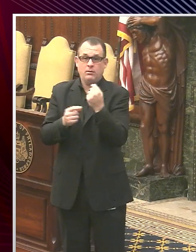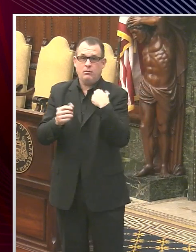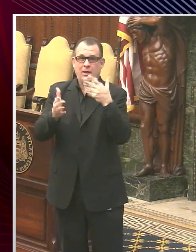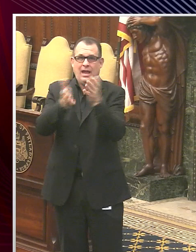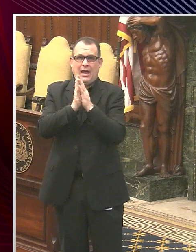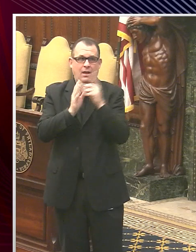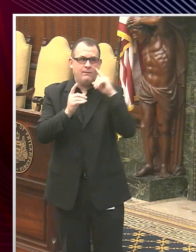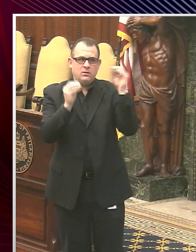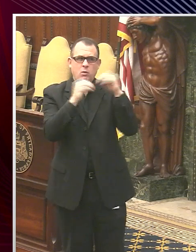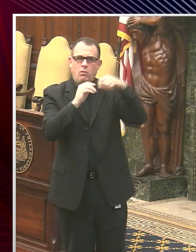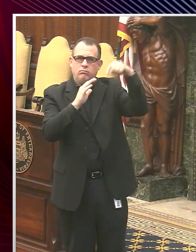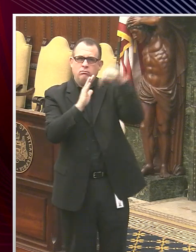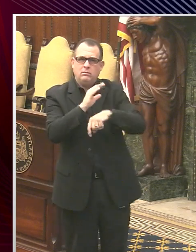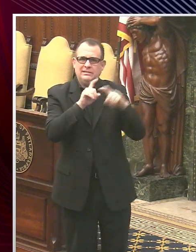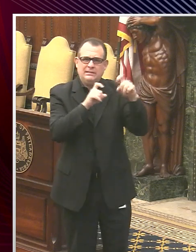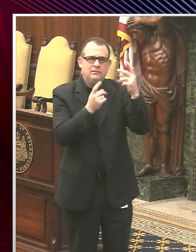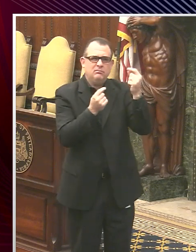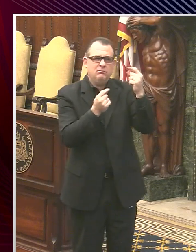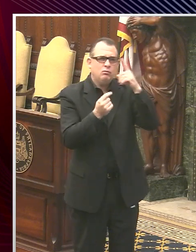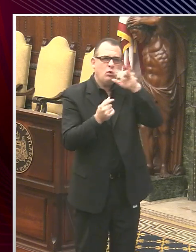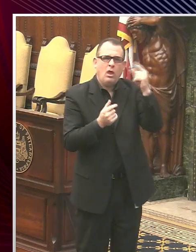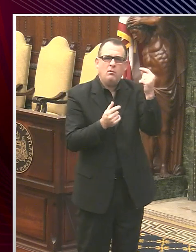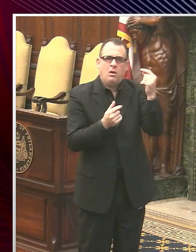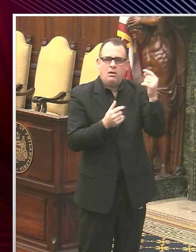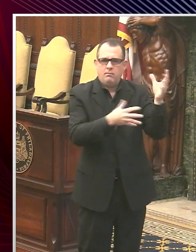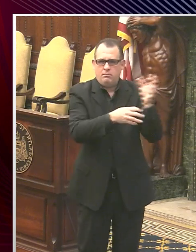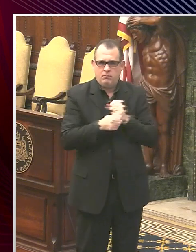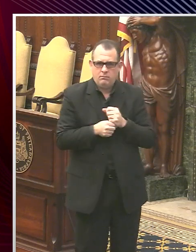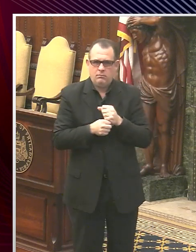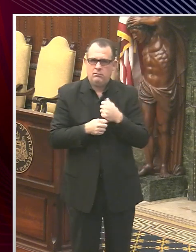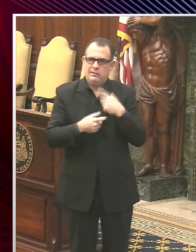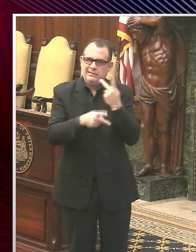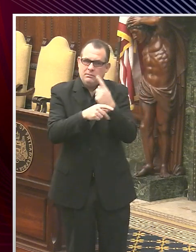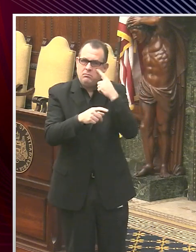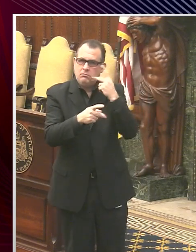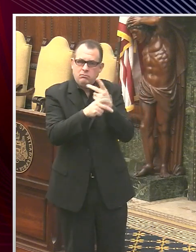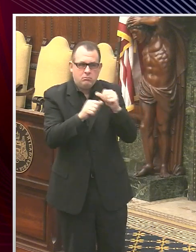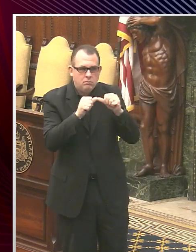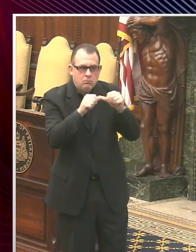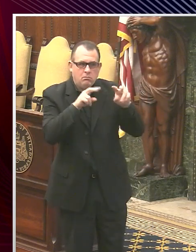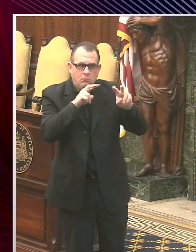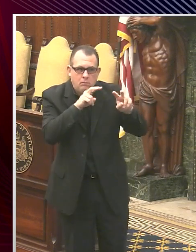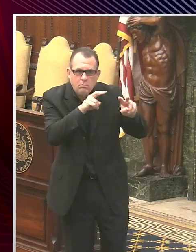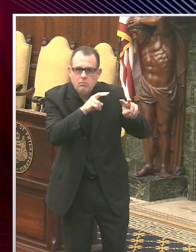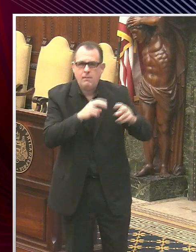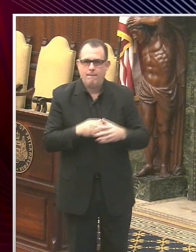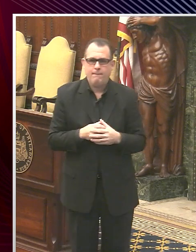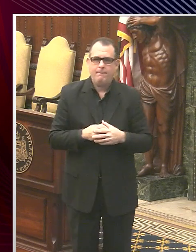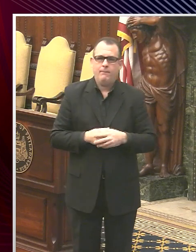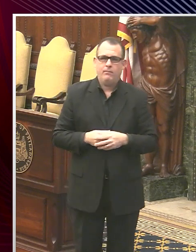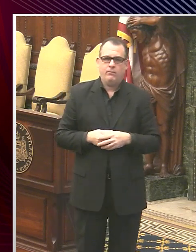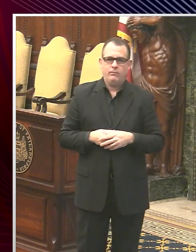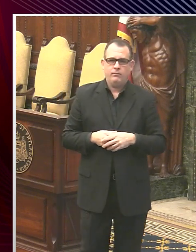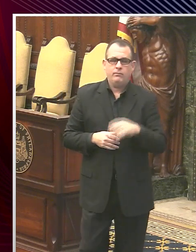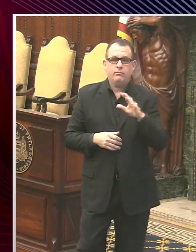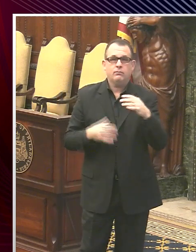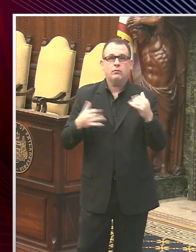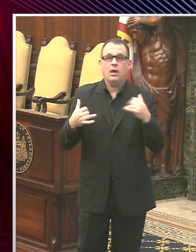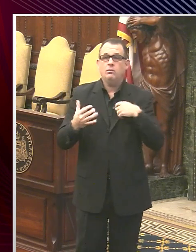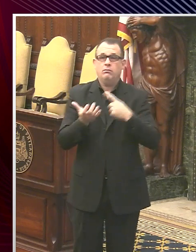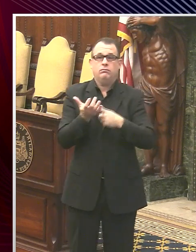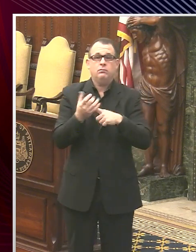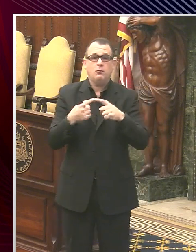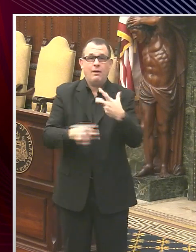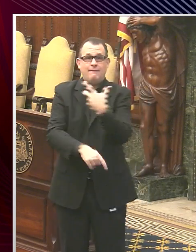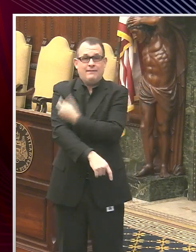testing. And this is clearly something we have to continue to watch. Now on to the vaccine. The distribution of the vaccine is continuing